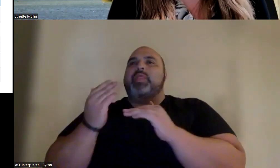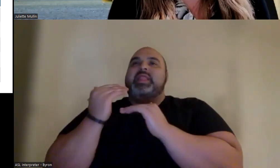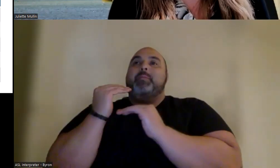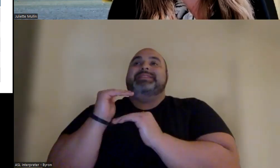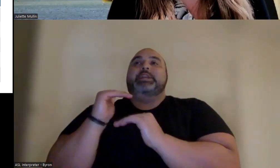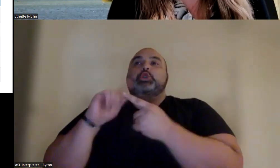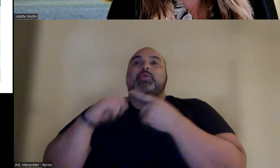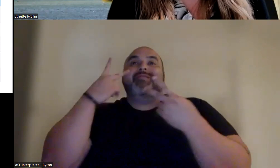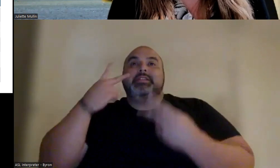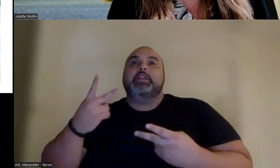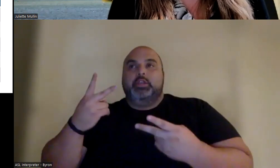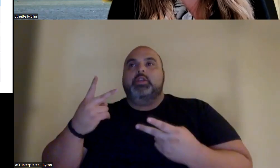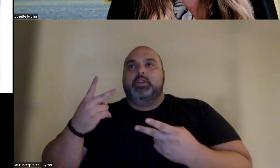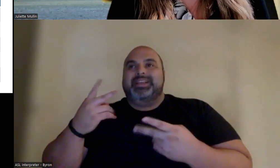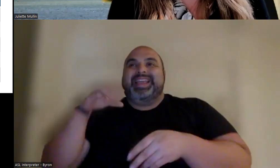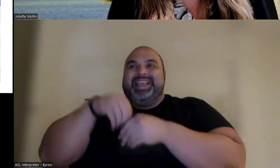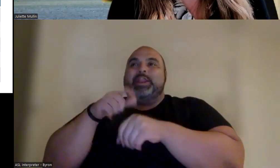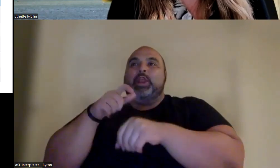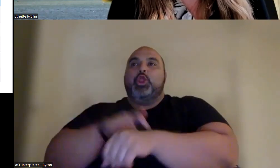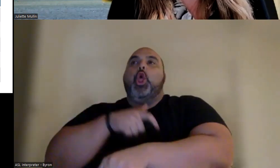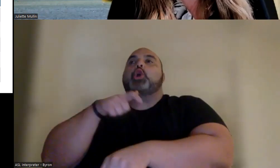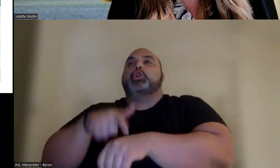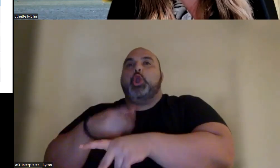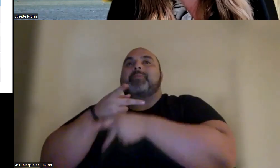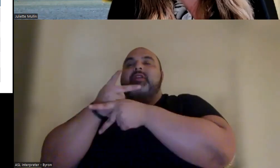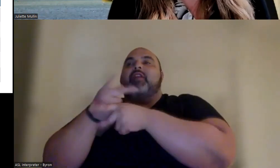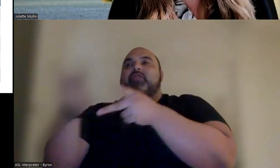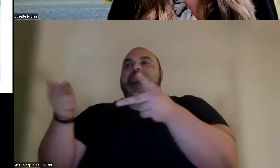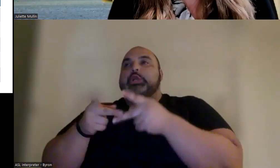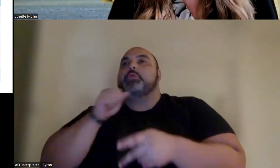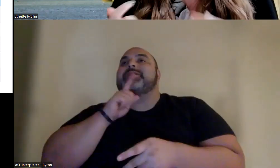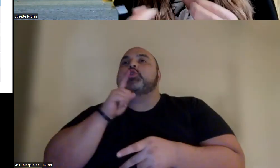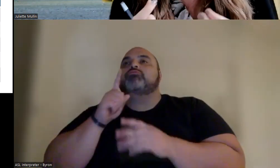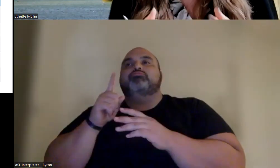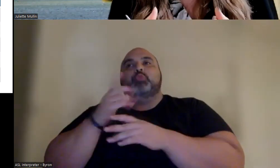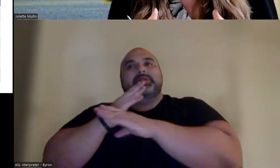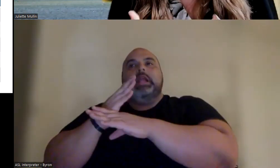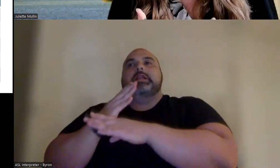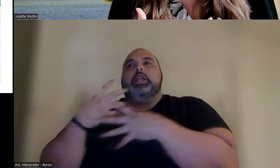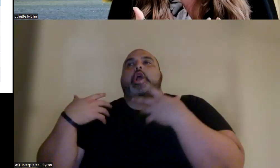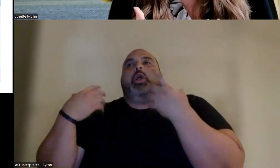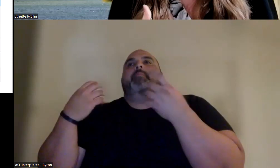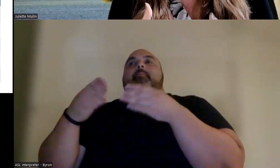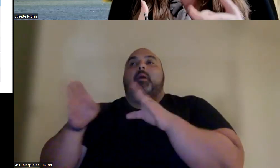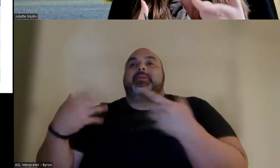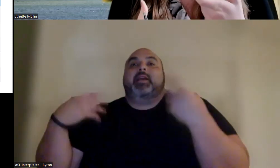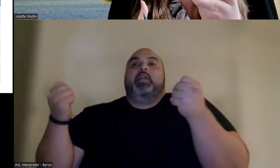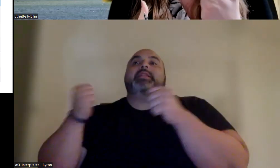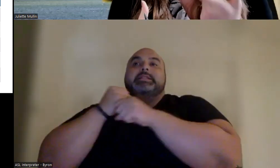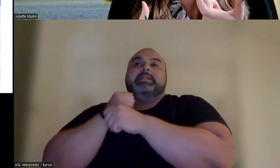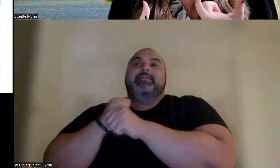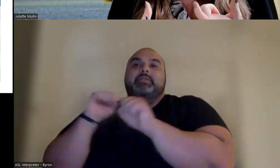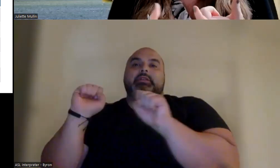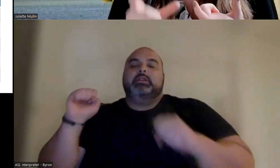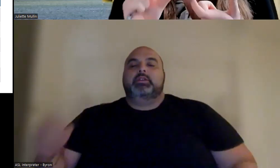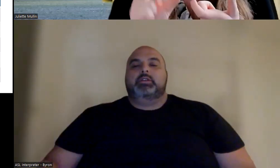visitation within a long-term care facility to ensure public health and safety. So what these laws are doing is essentially establishing